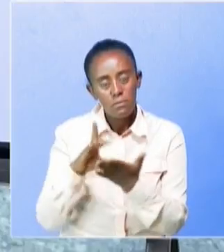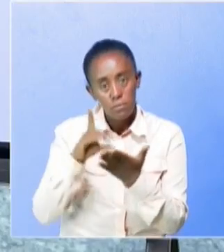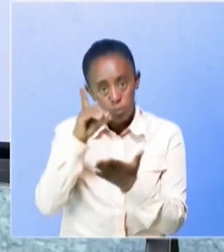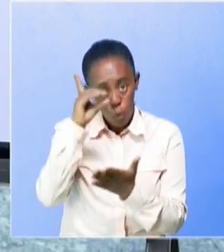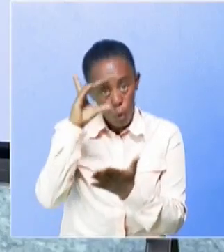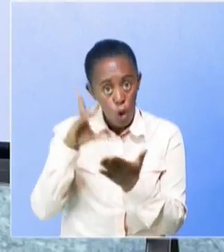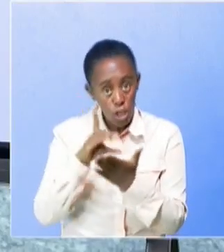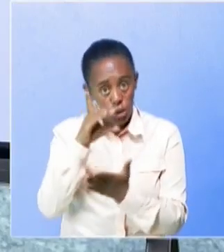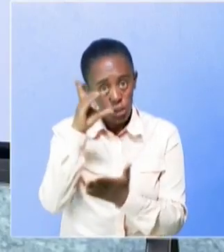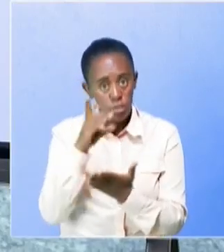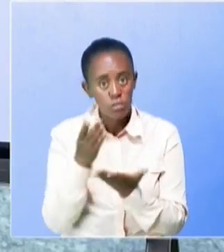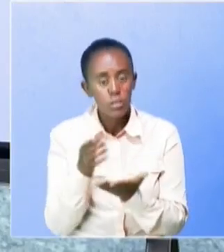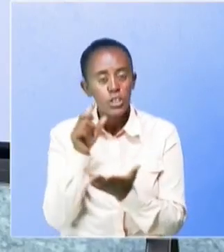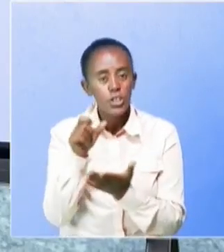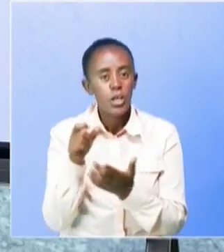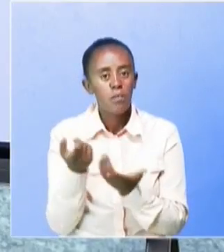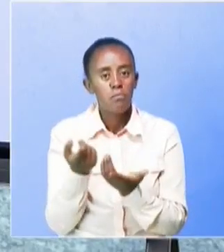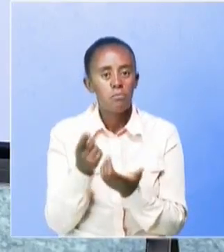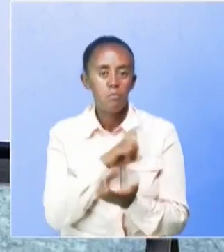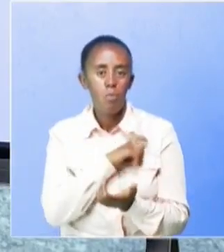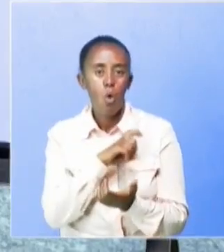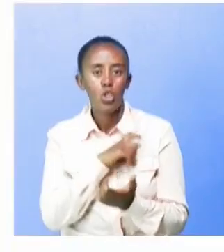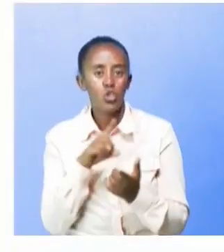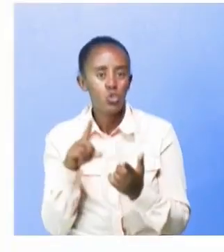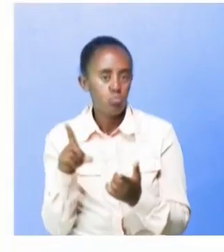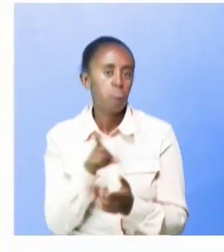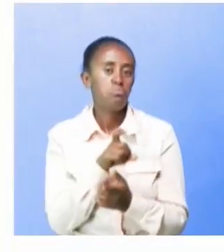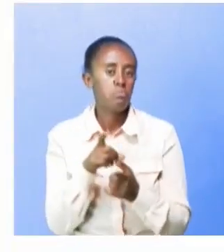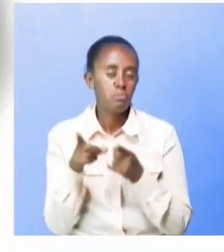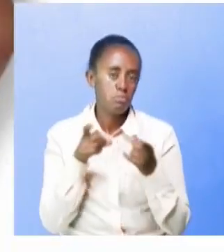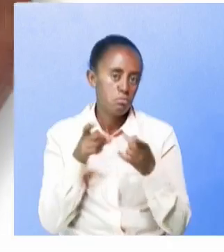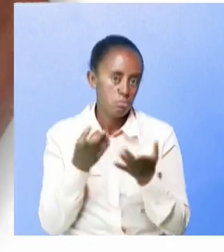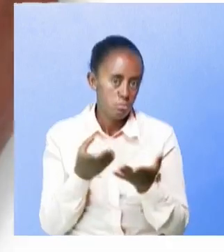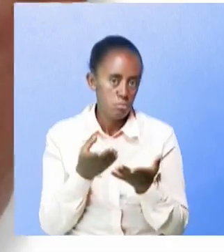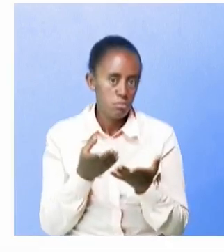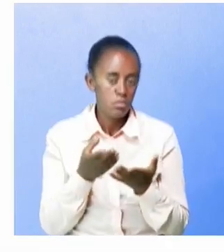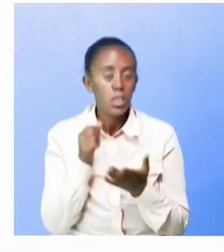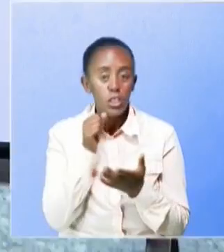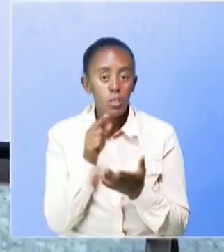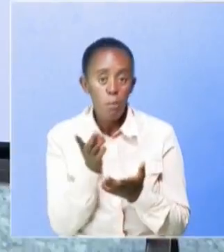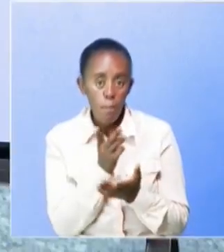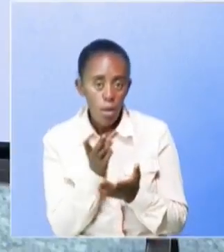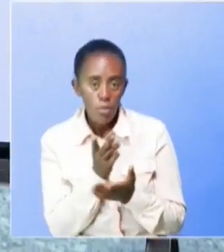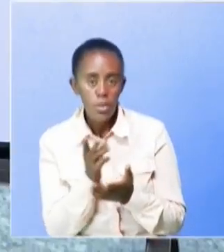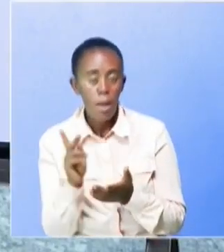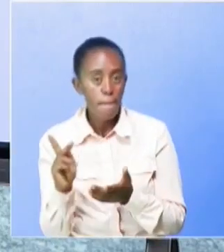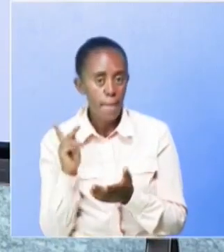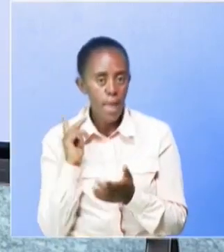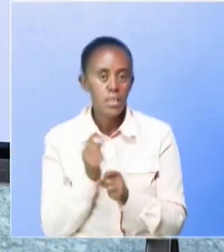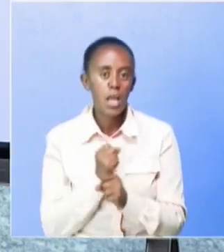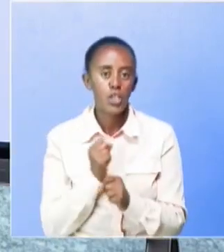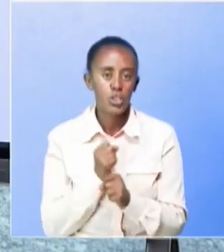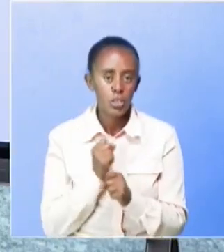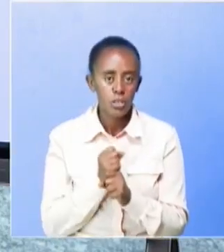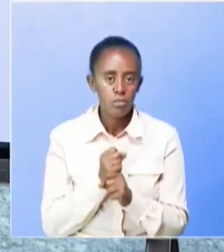college, she became a police officer. These are both past actions.